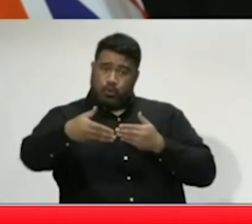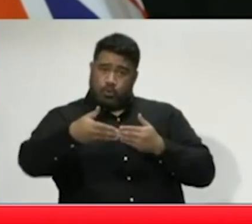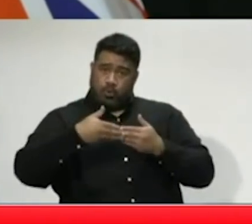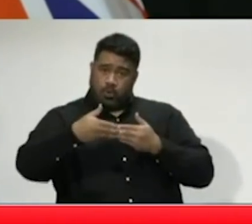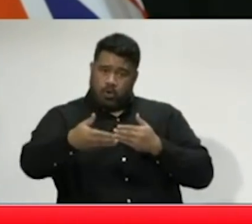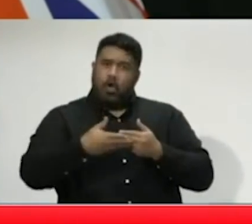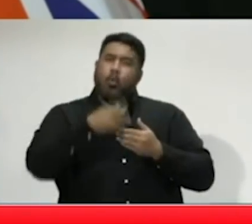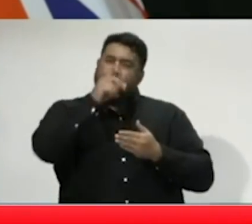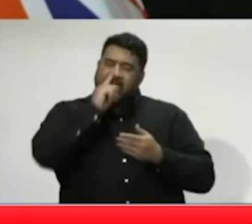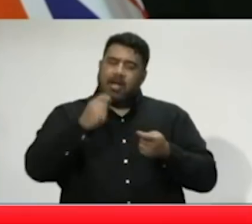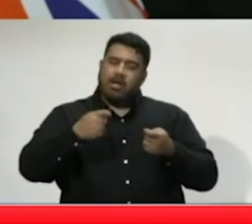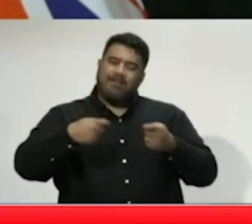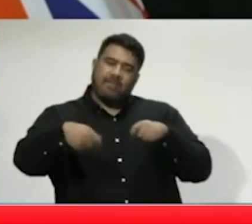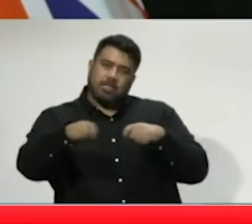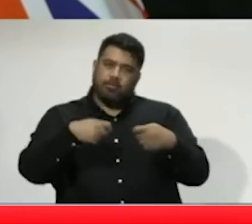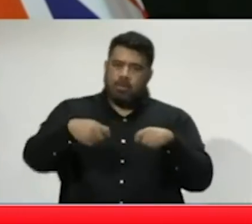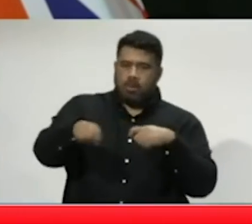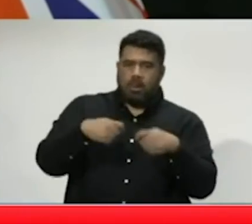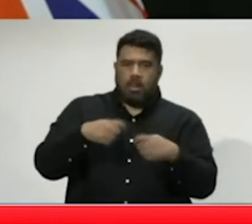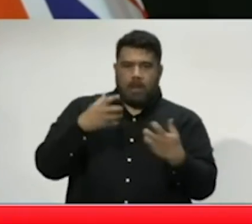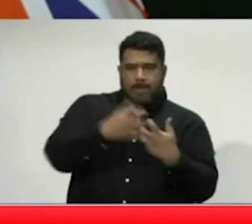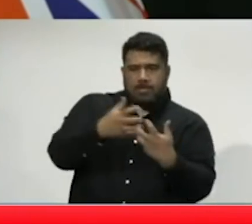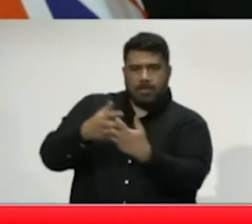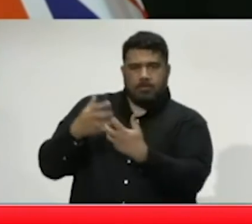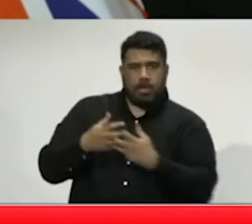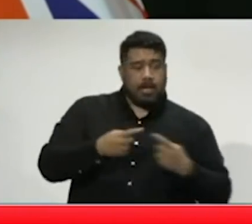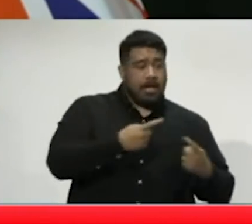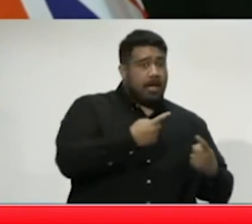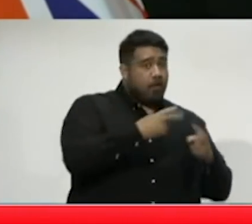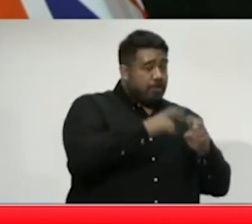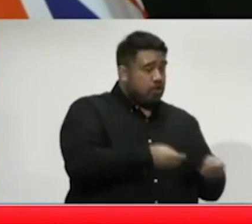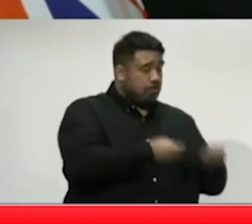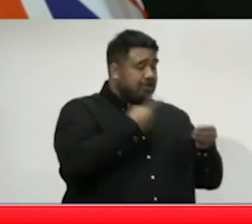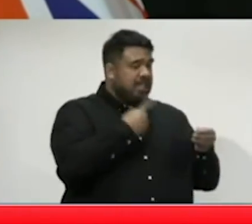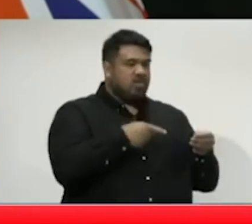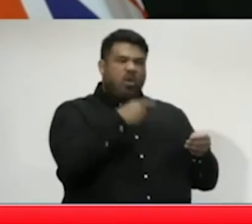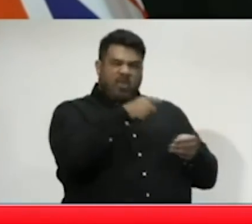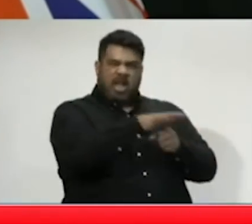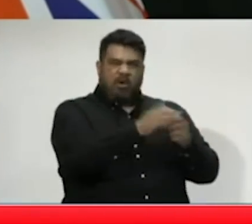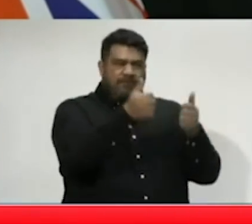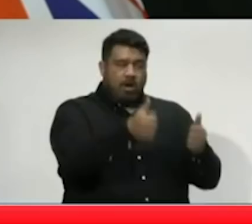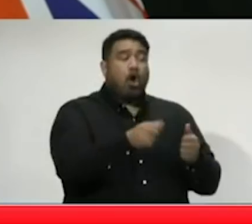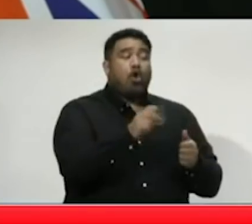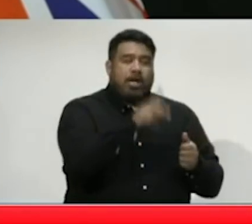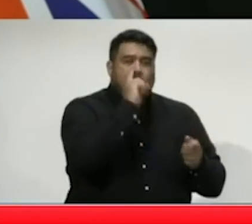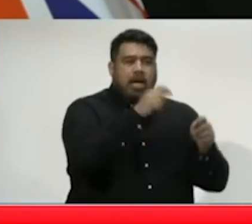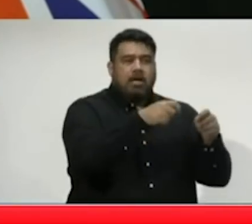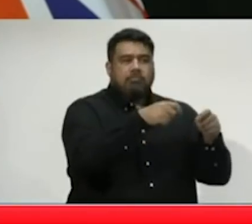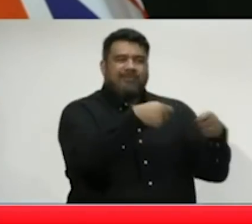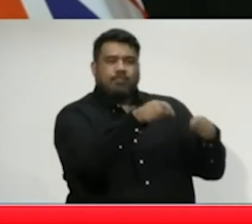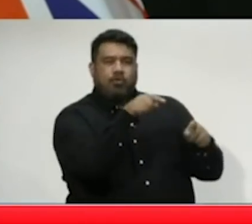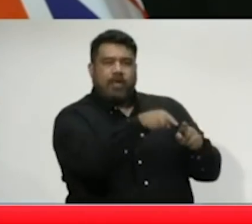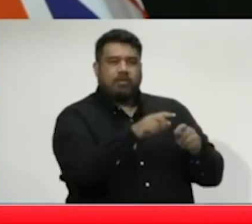to allow more activity when the data says it's safe. The first settings check-in will come on Monday,